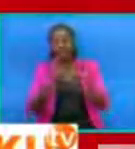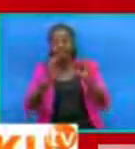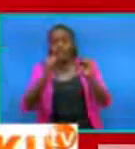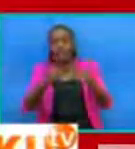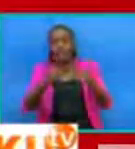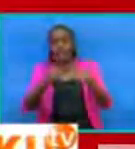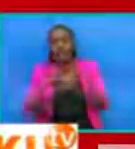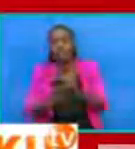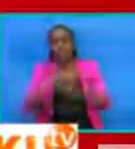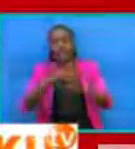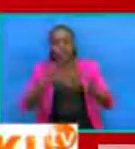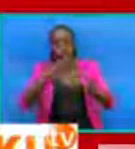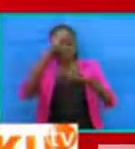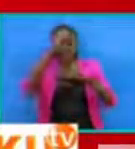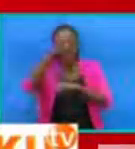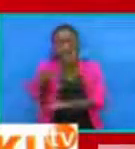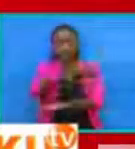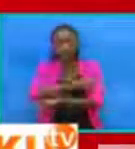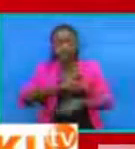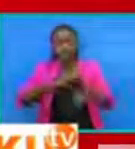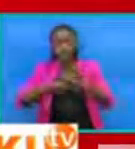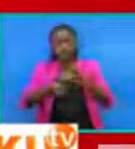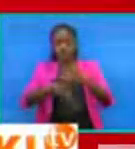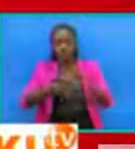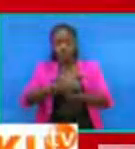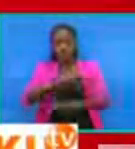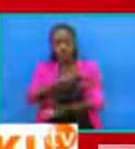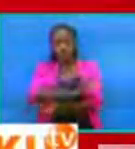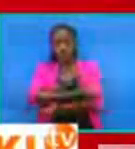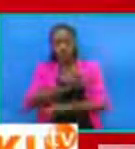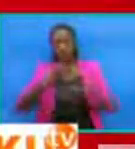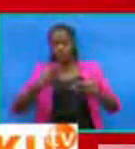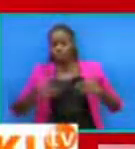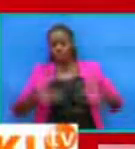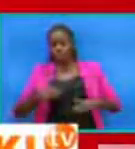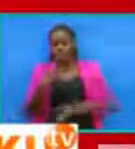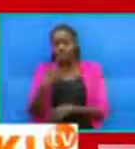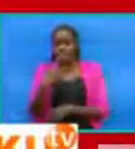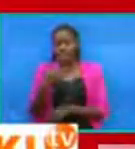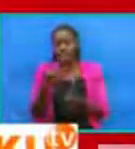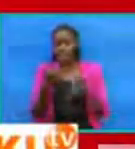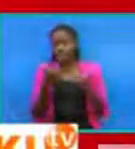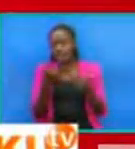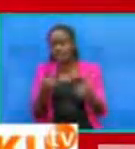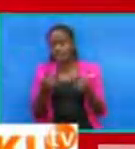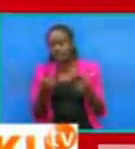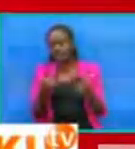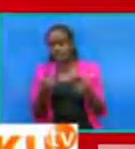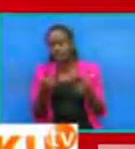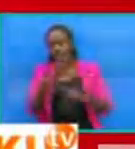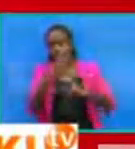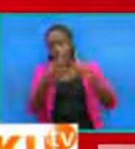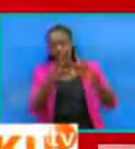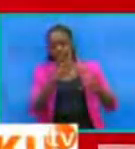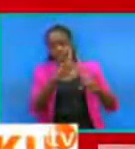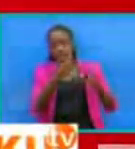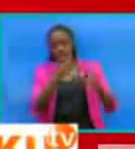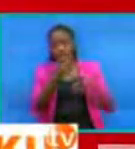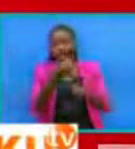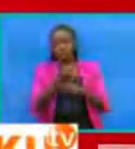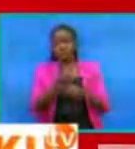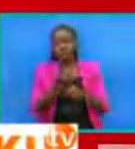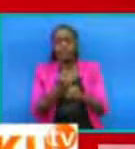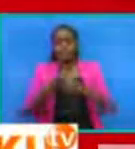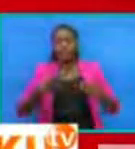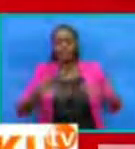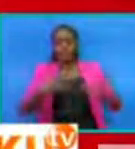secondary school and primary school, some people are saying, now if you make it examinable, people will